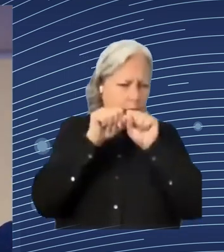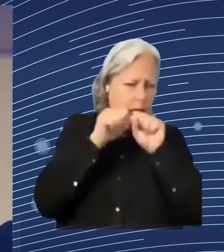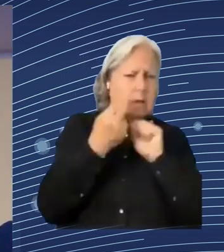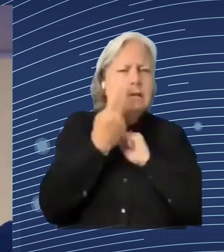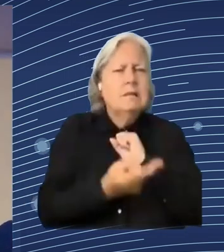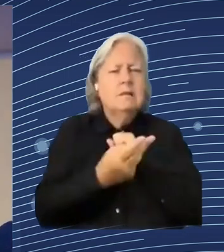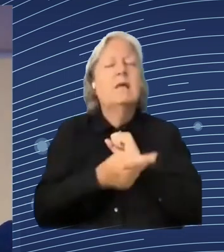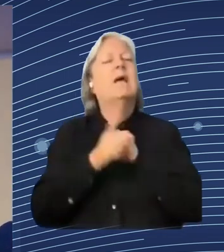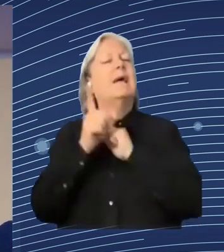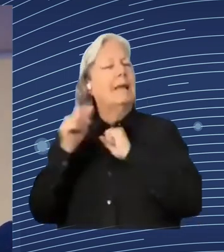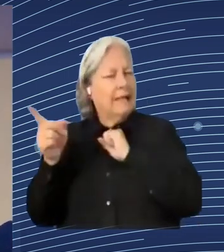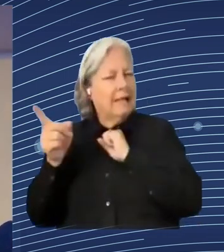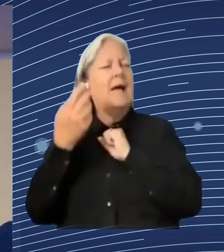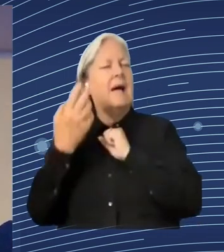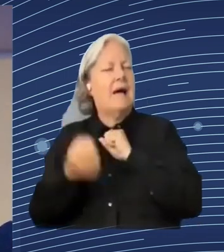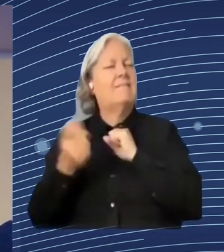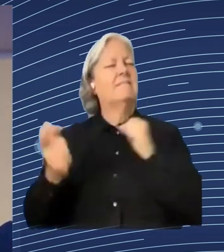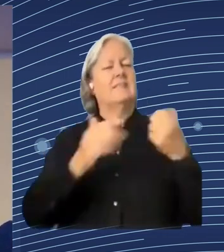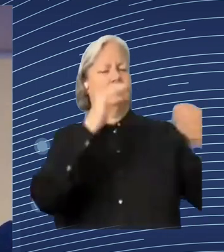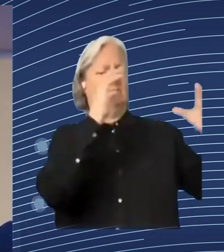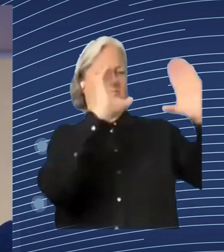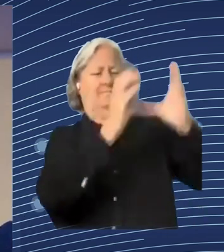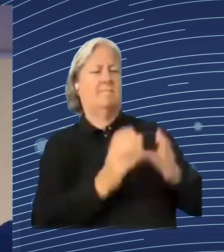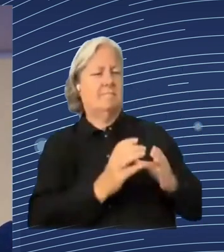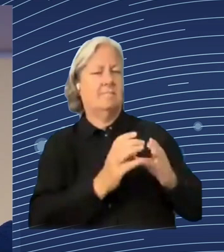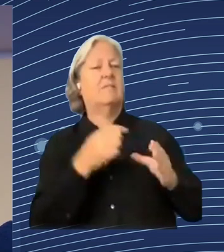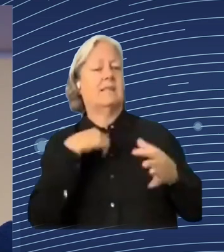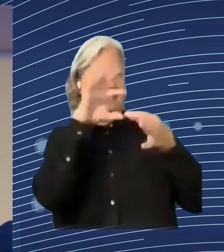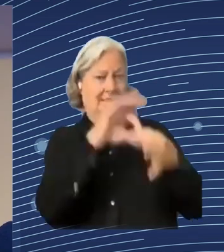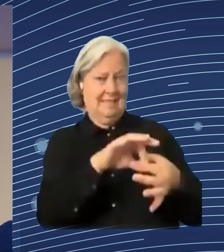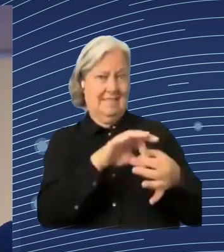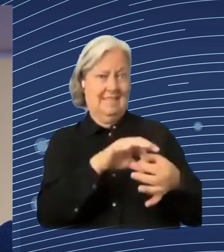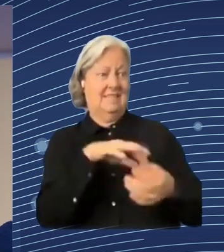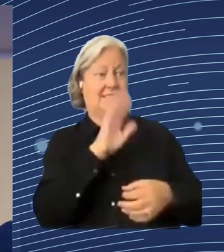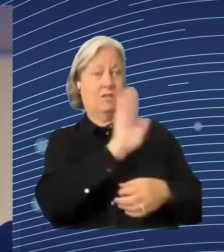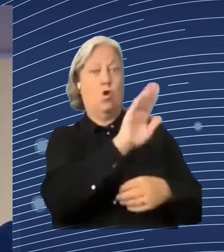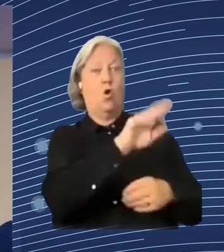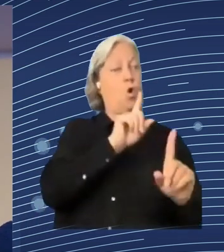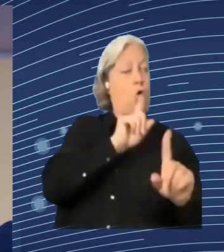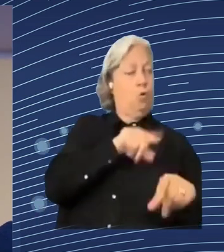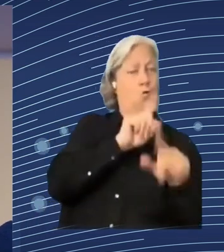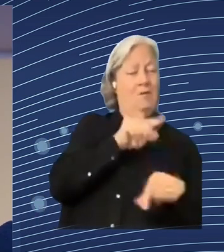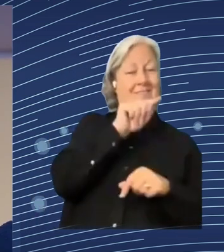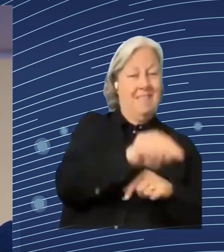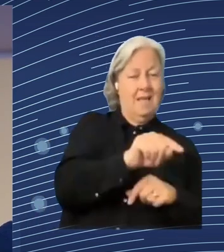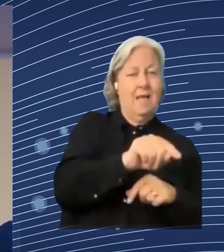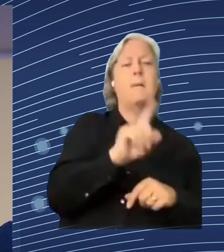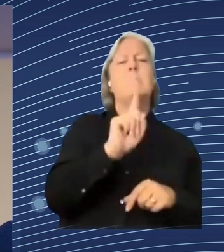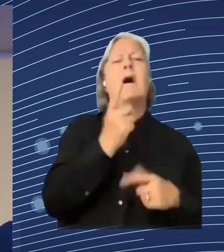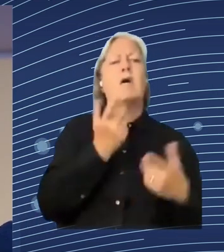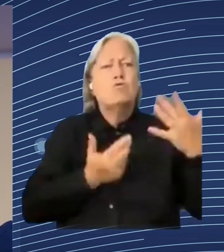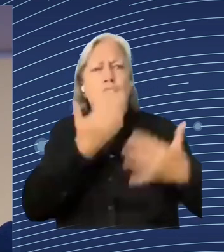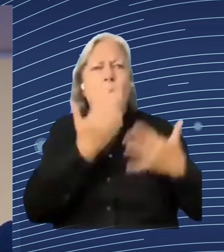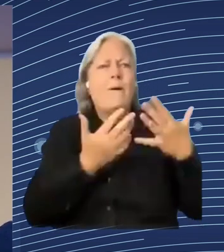we have only the connection to the device that they were answering, but all the results were